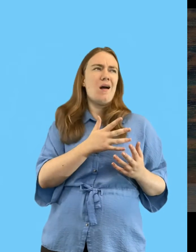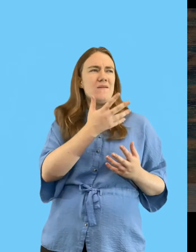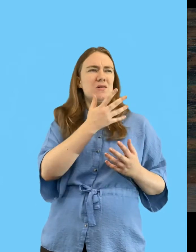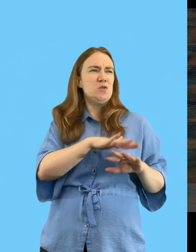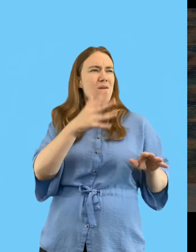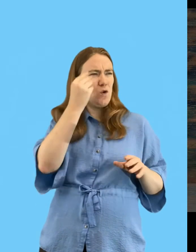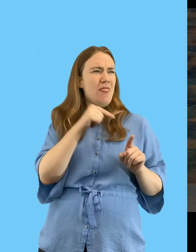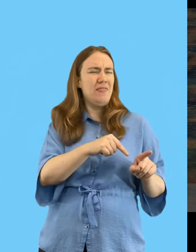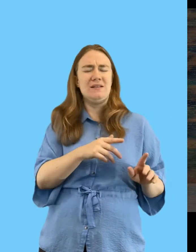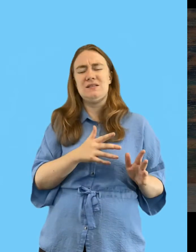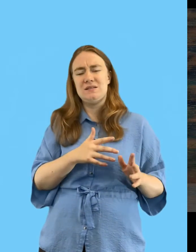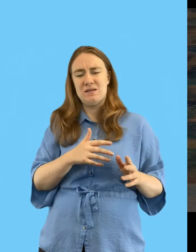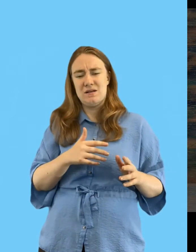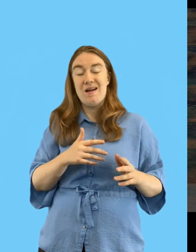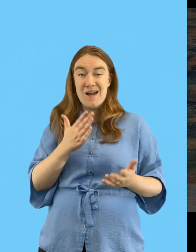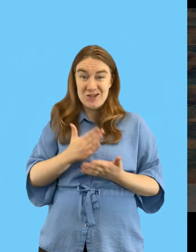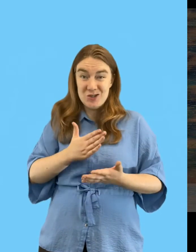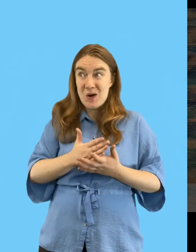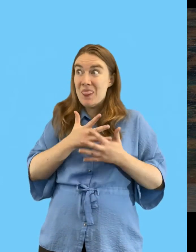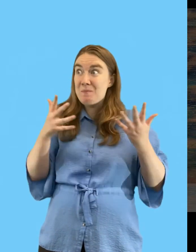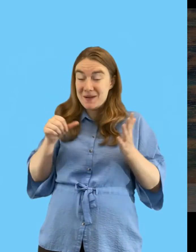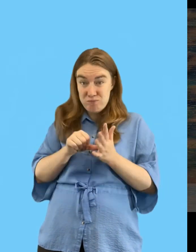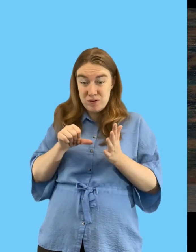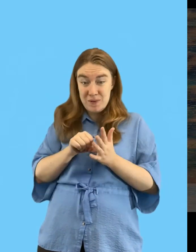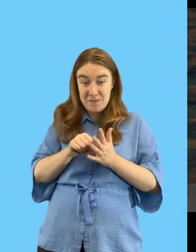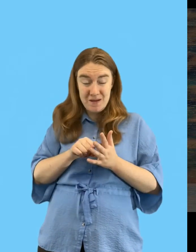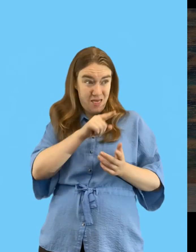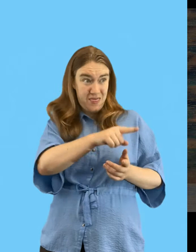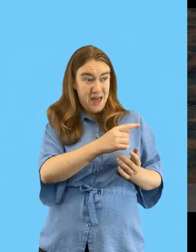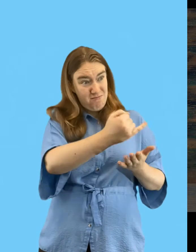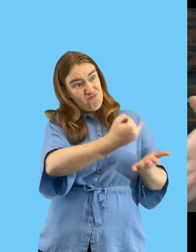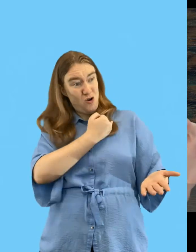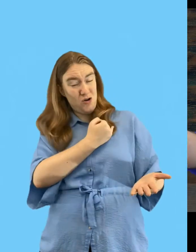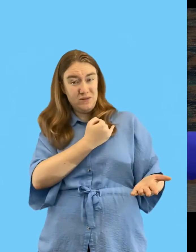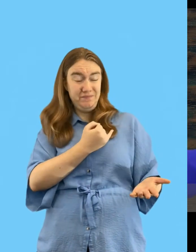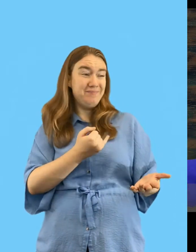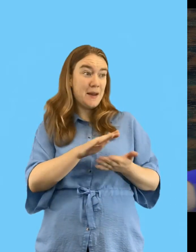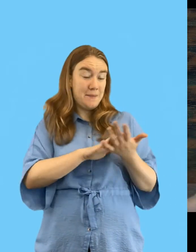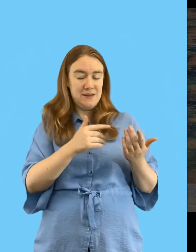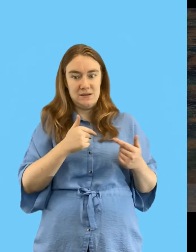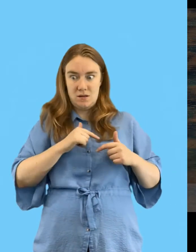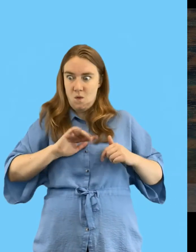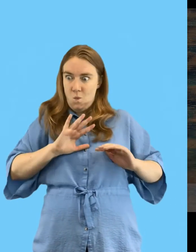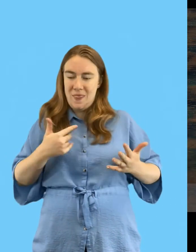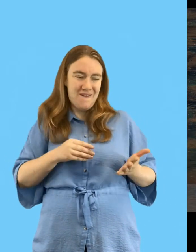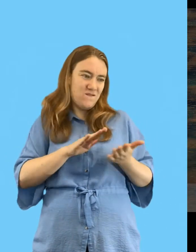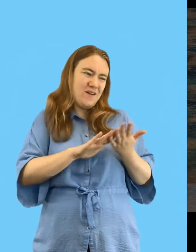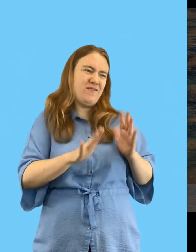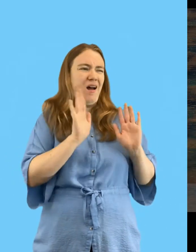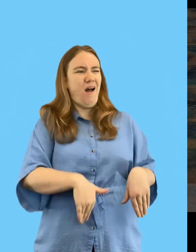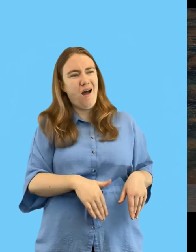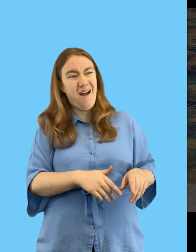things. Surely the bigger problem is with people who wronged them in the first place. Then they wouldn't even need to forgive anybody.